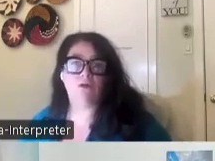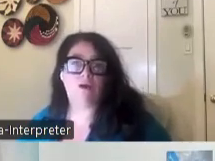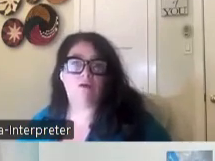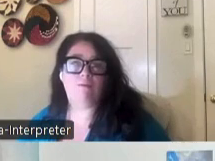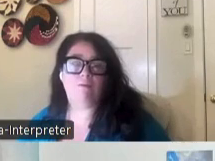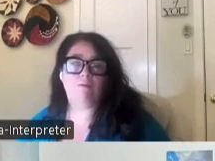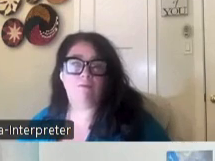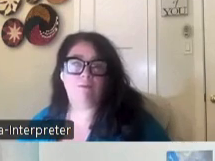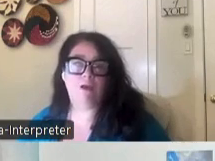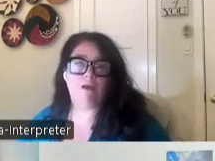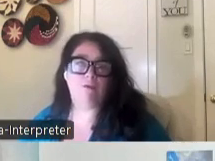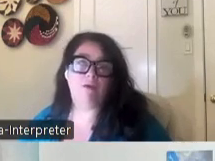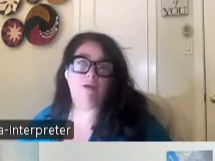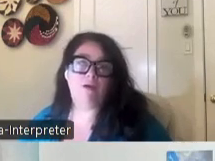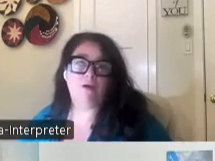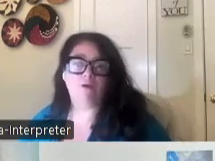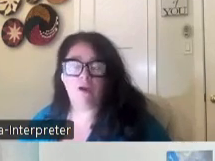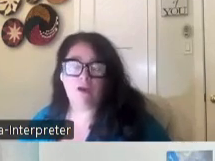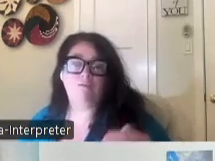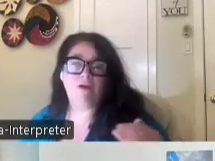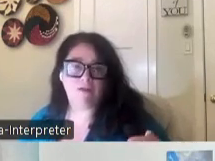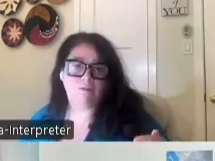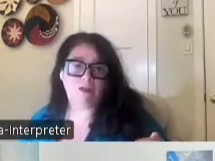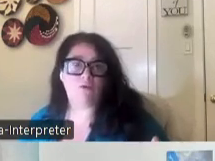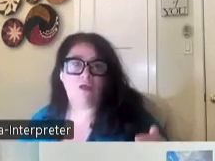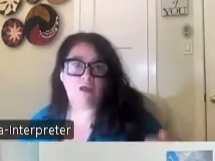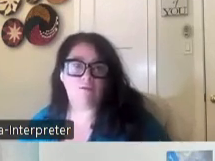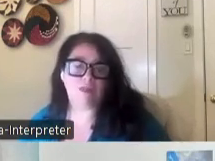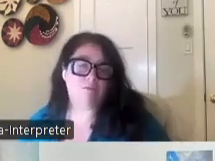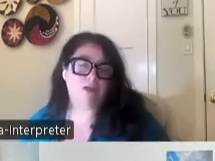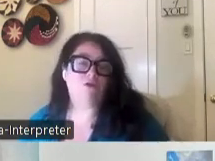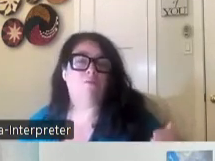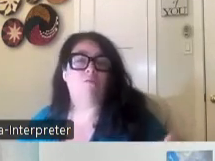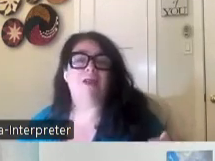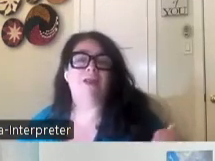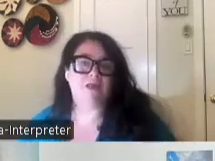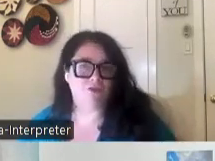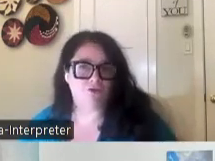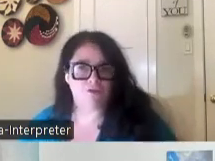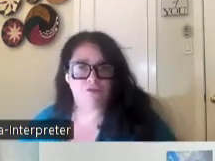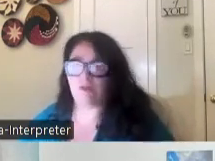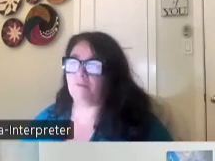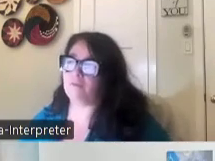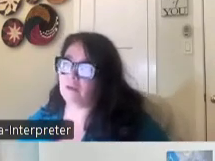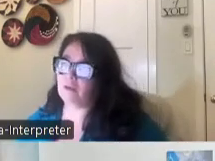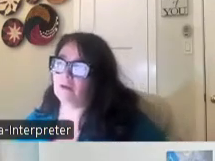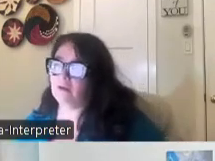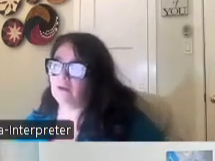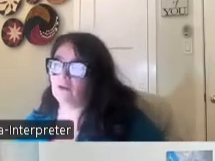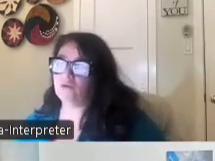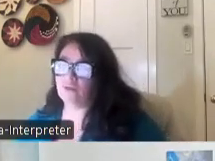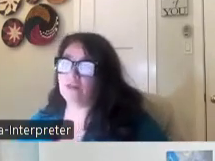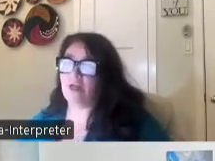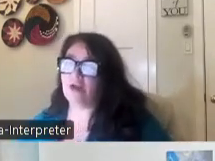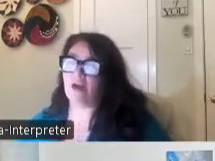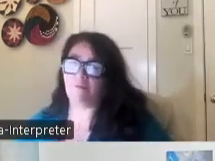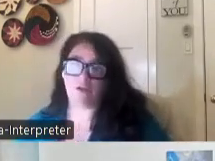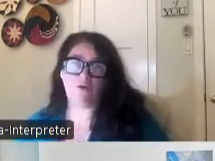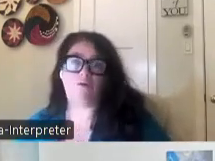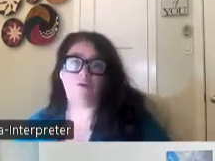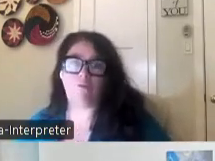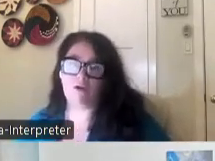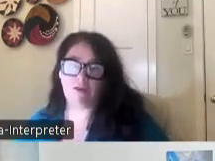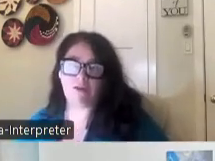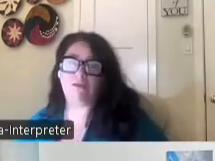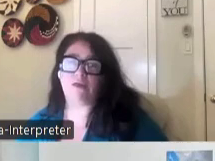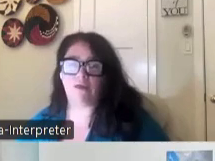still getting warmer, but they're getting warmer at a slower pace, and inland regions are warming quite rapidly. Uh,